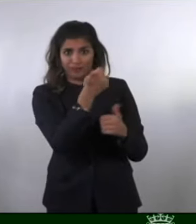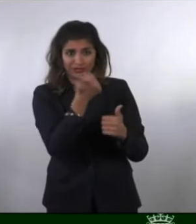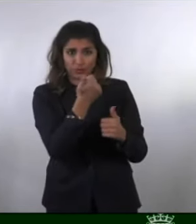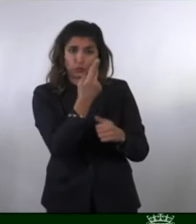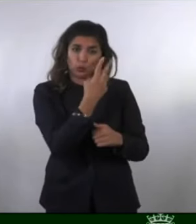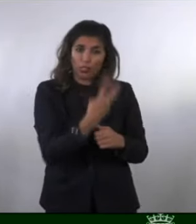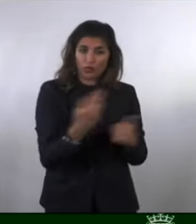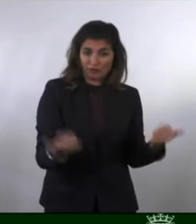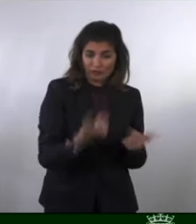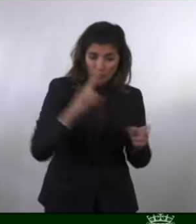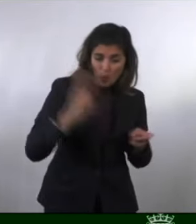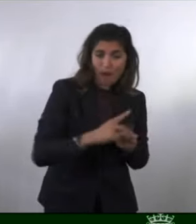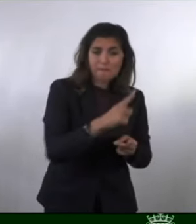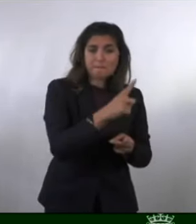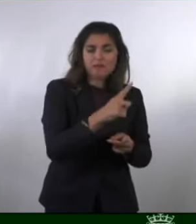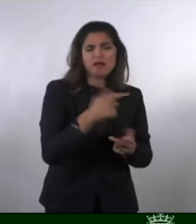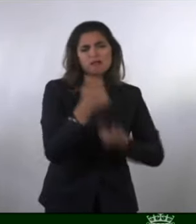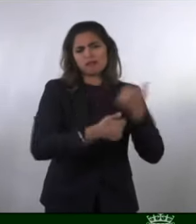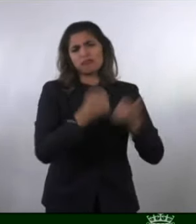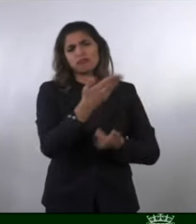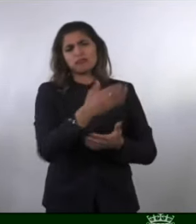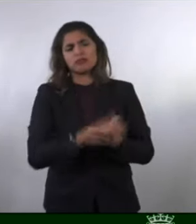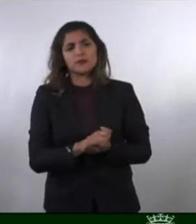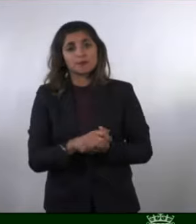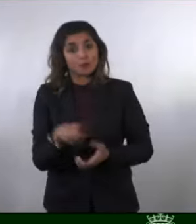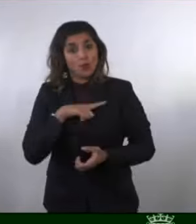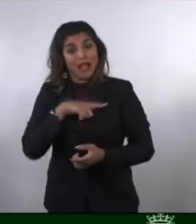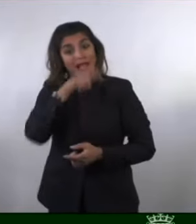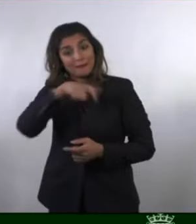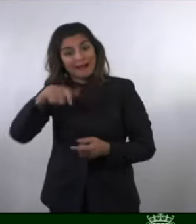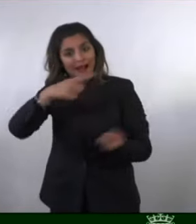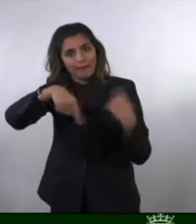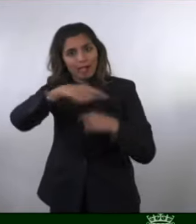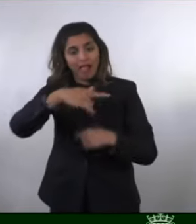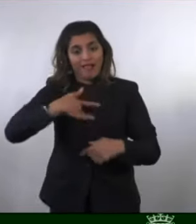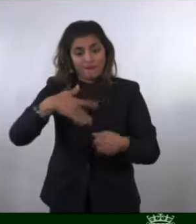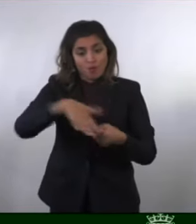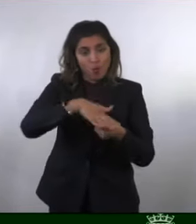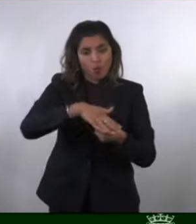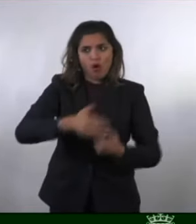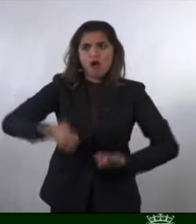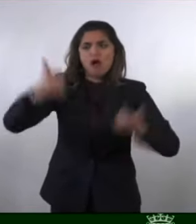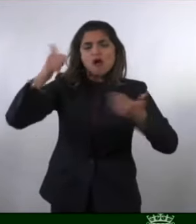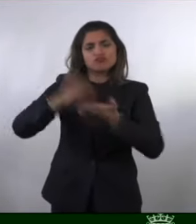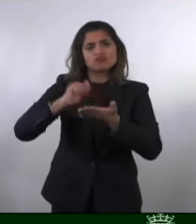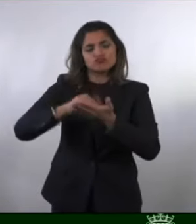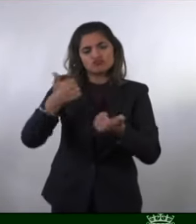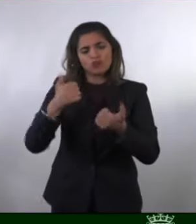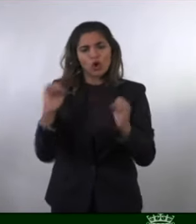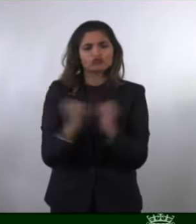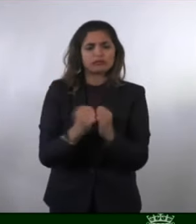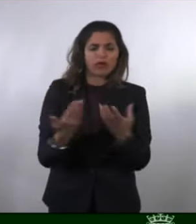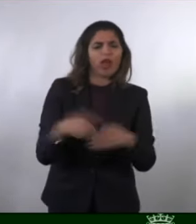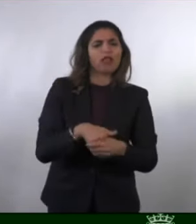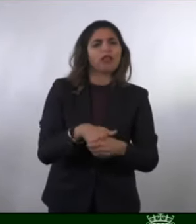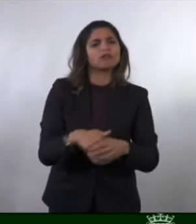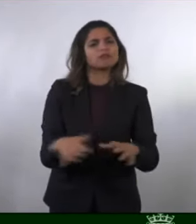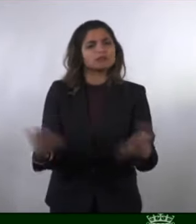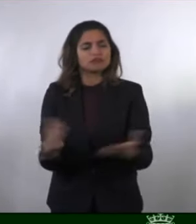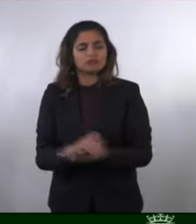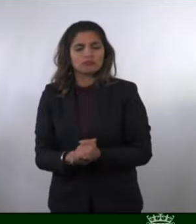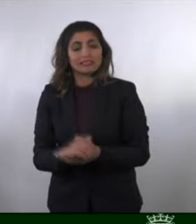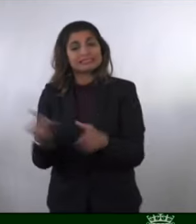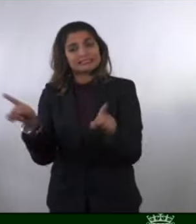2/3, partly thanks to participation of the people of Liverpool in mass testing, then you've got the prospect of removing